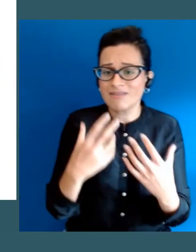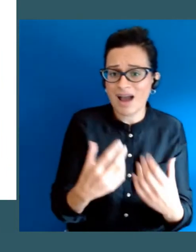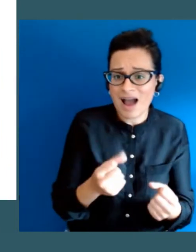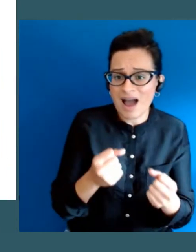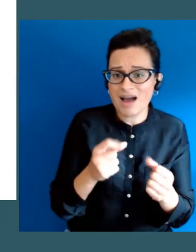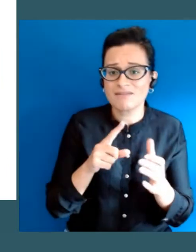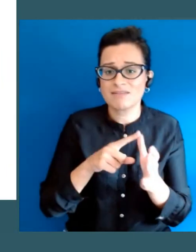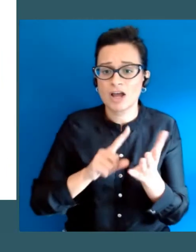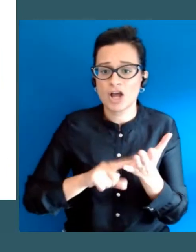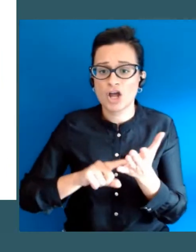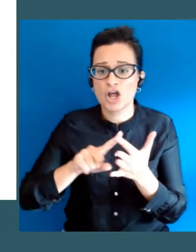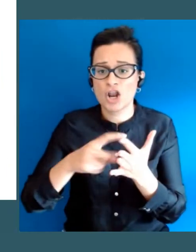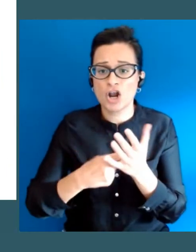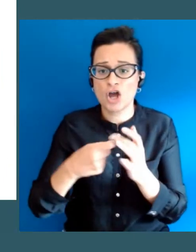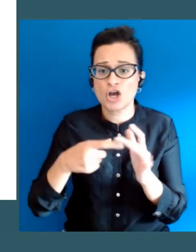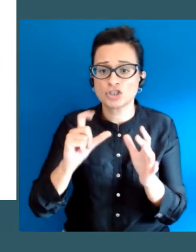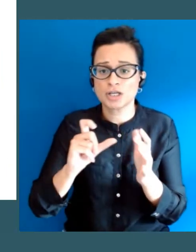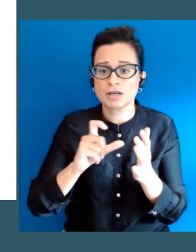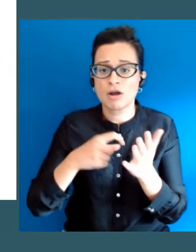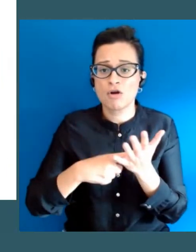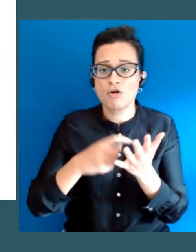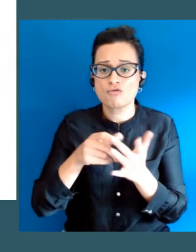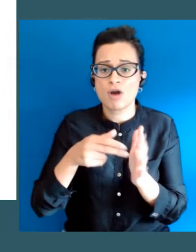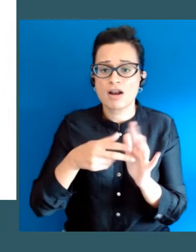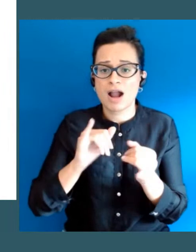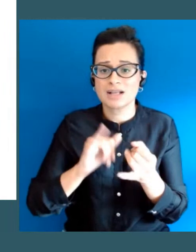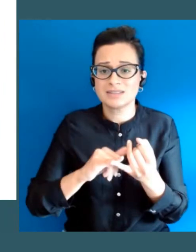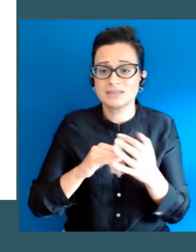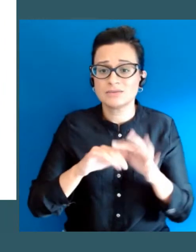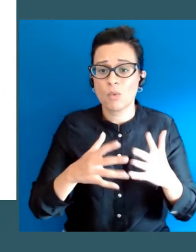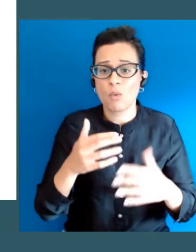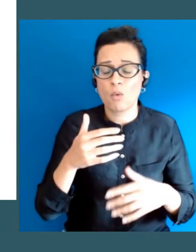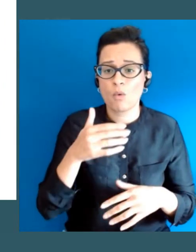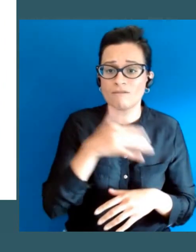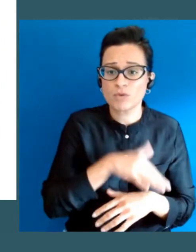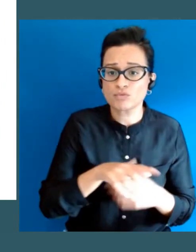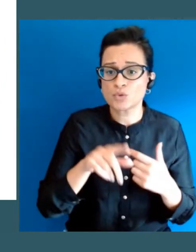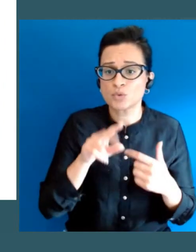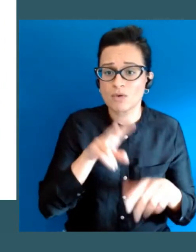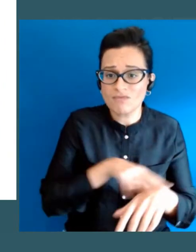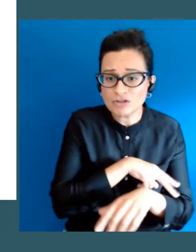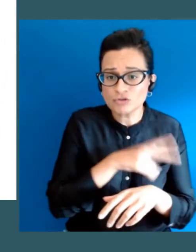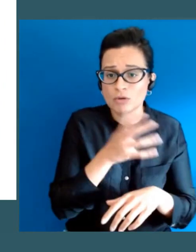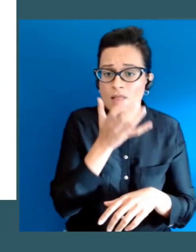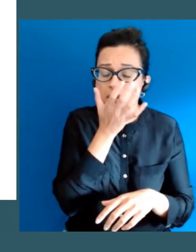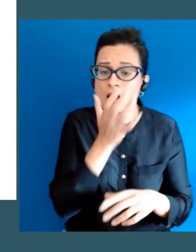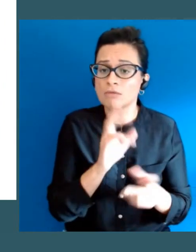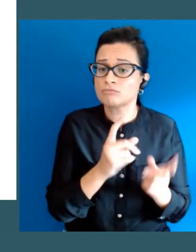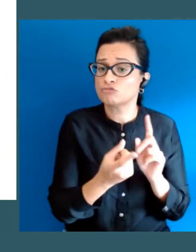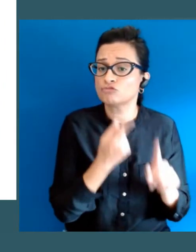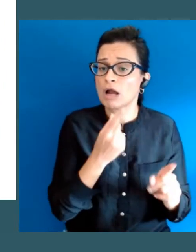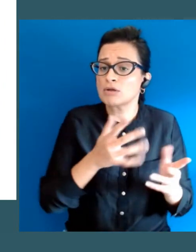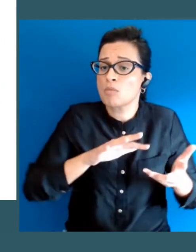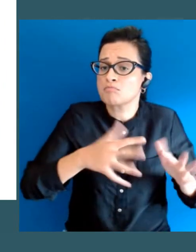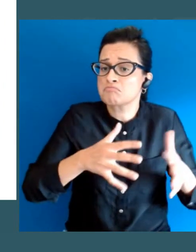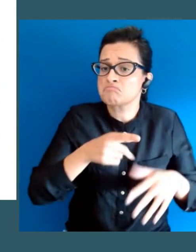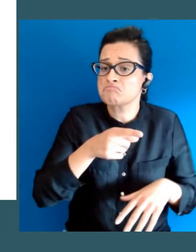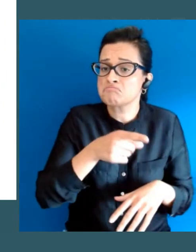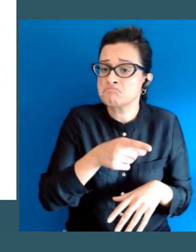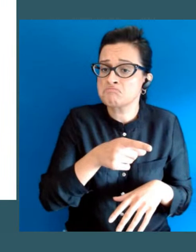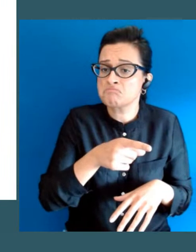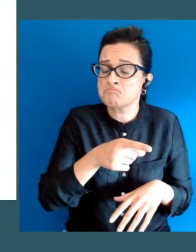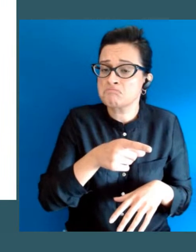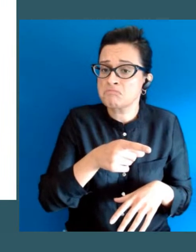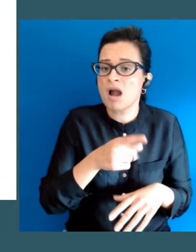They react to fresh fruits and vegetables. The reactions are mild, generally isolated to